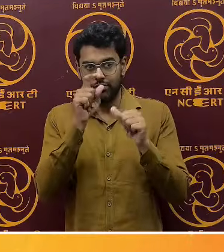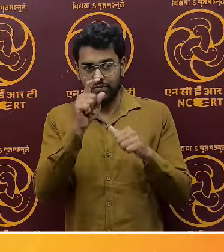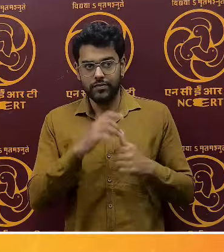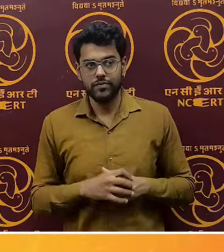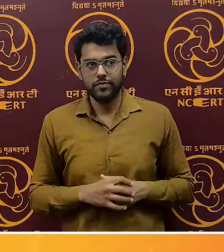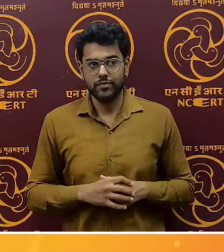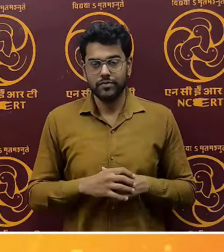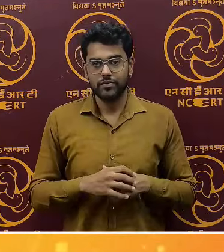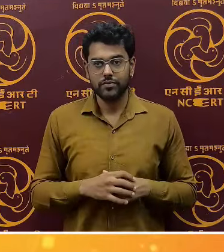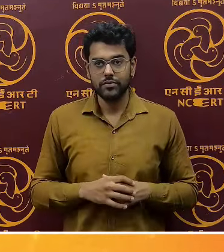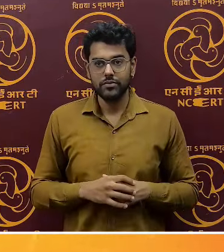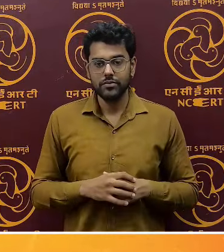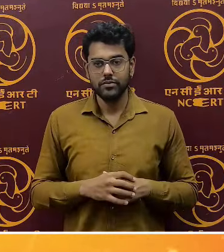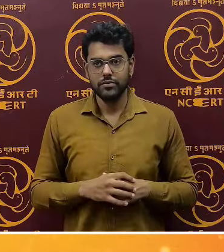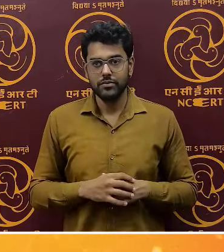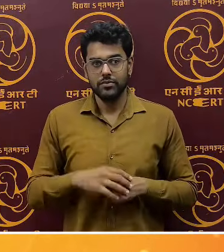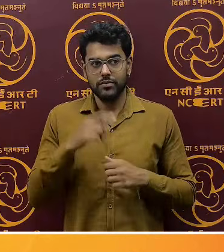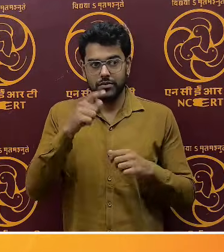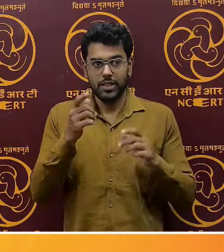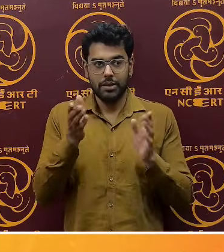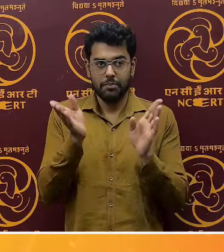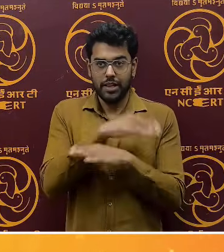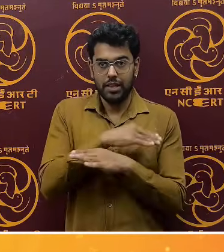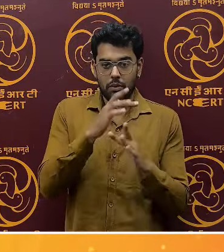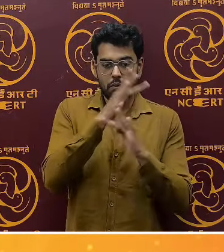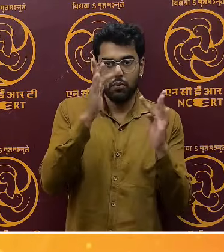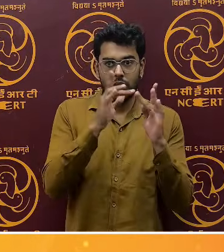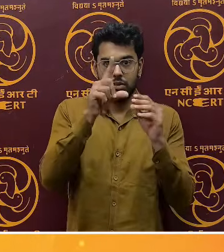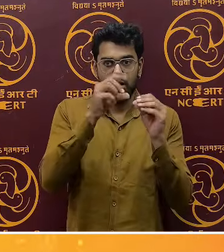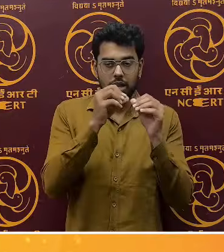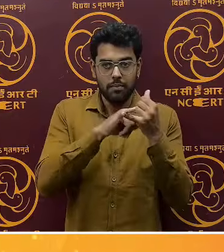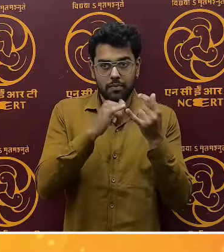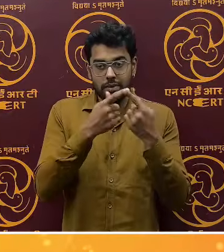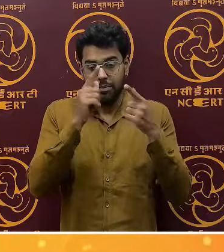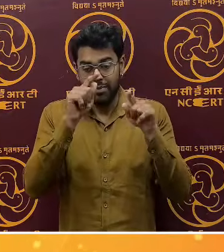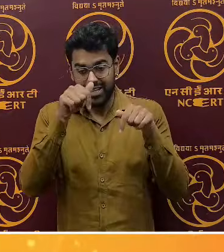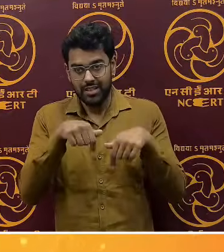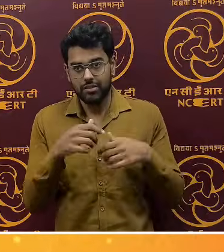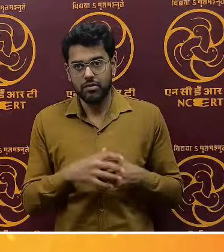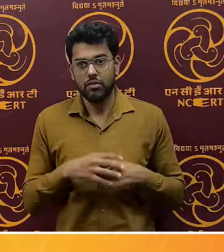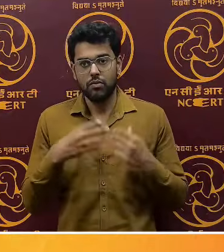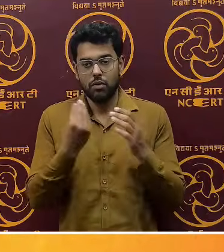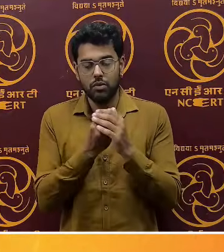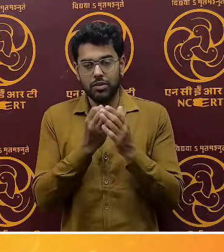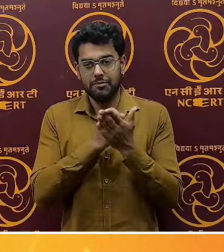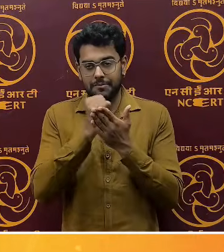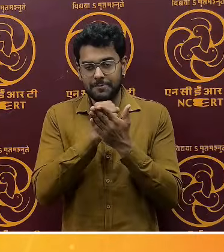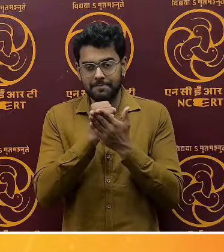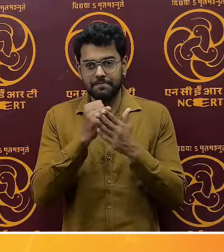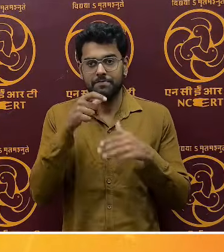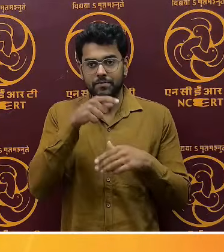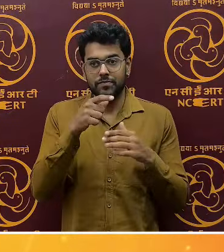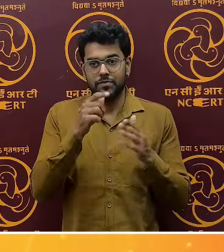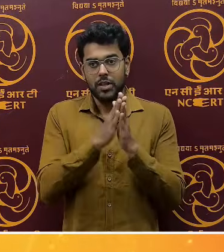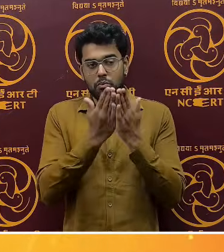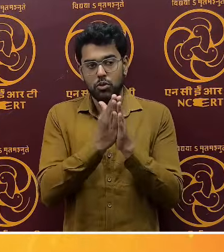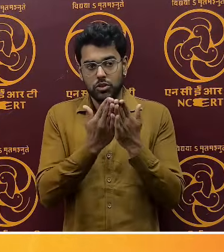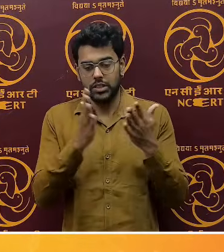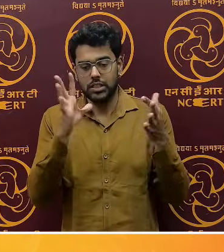to go through this vertical, virtual labs vertical. True. But today we will try to go through this